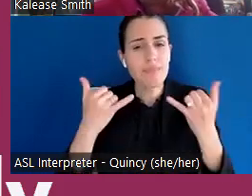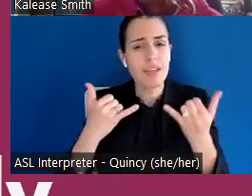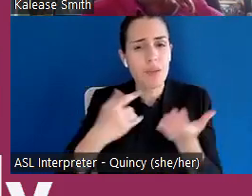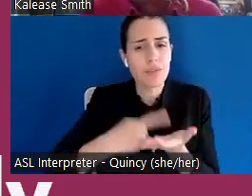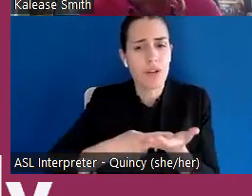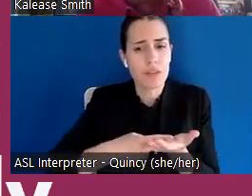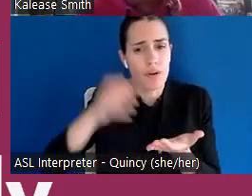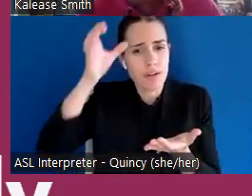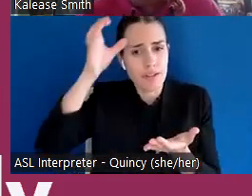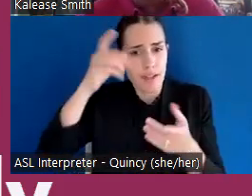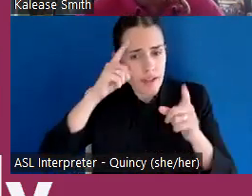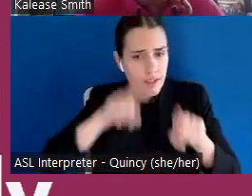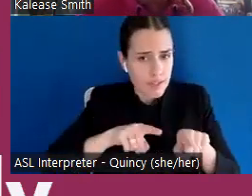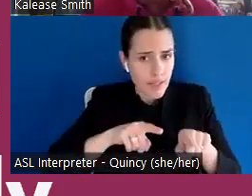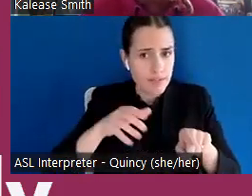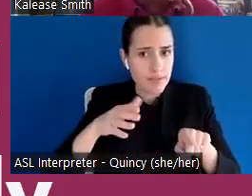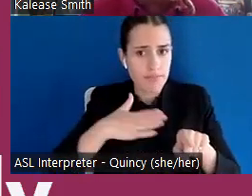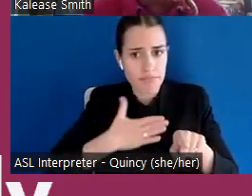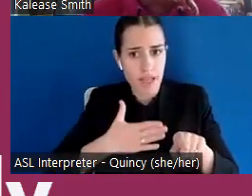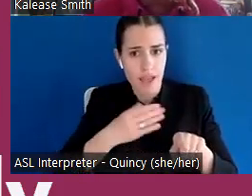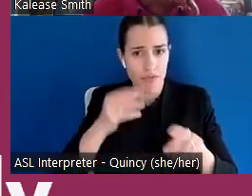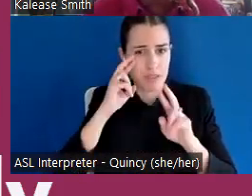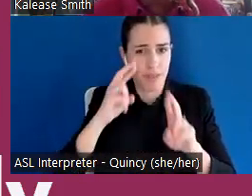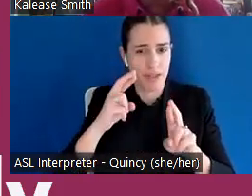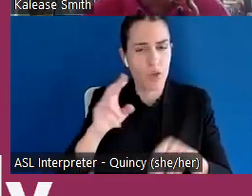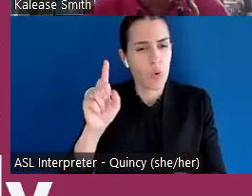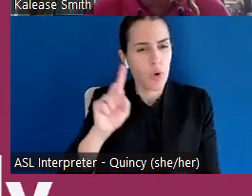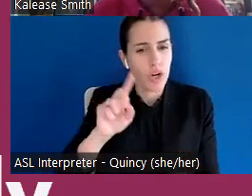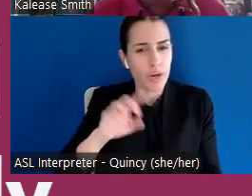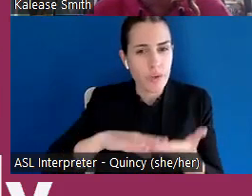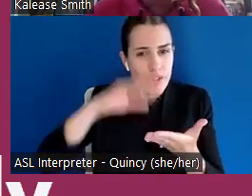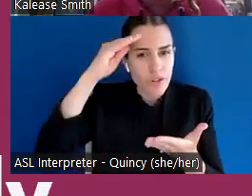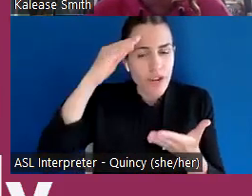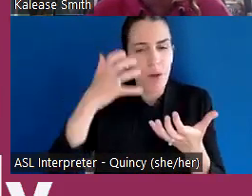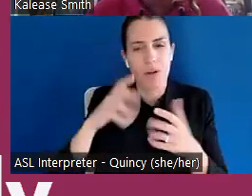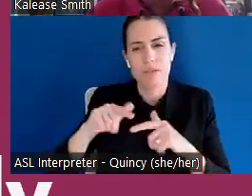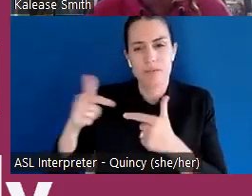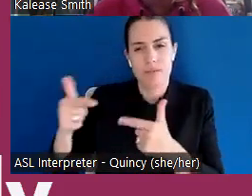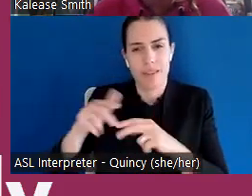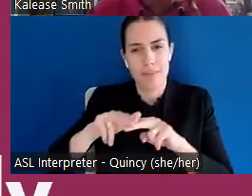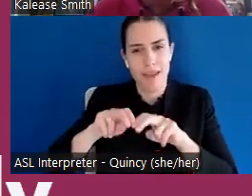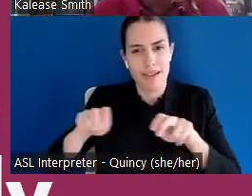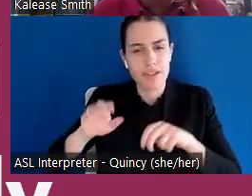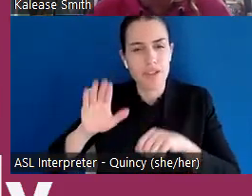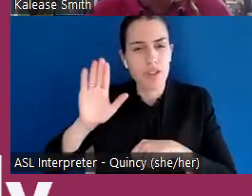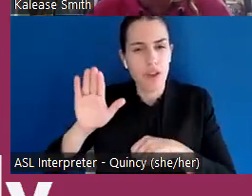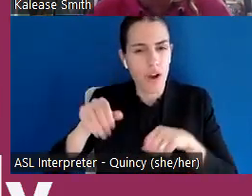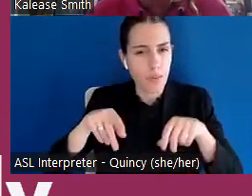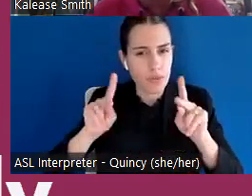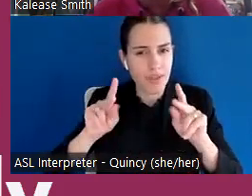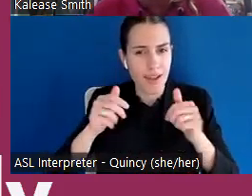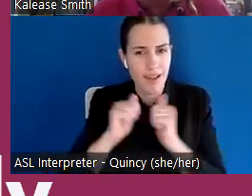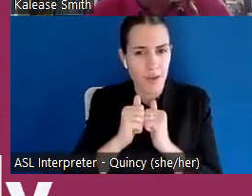about it, how can we begin to unpack it, I wanted to give the panelists an opportunity to talk about their experiences with promoting consent and